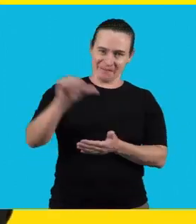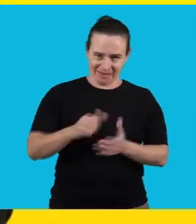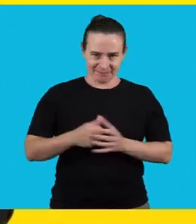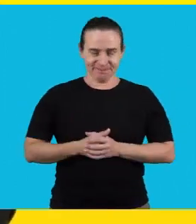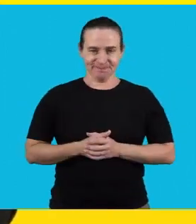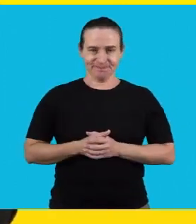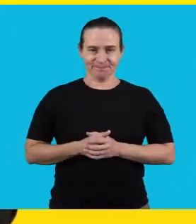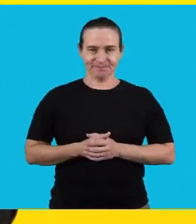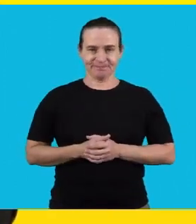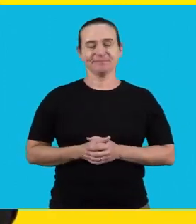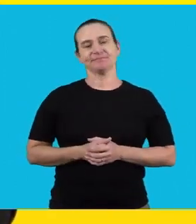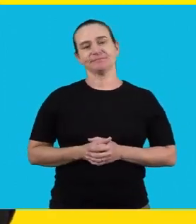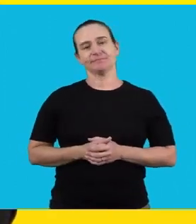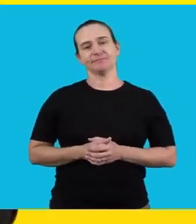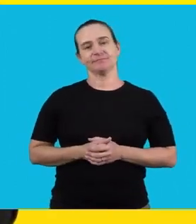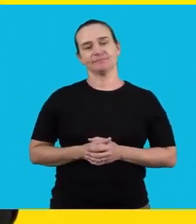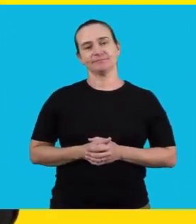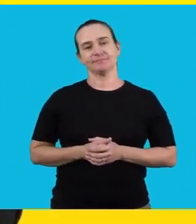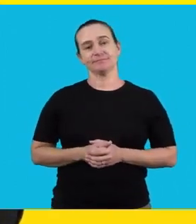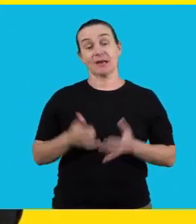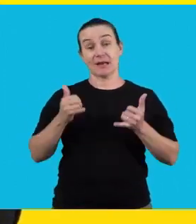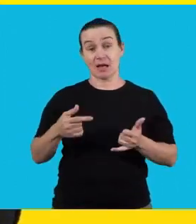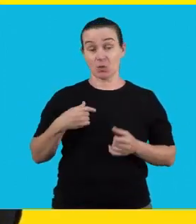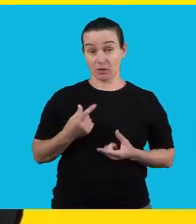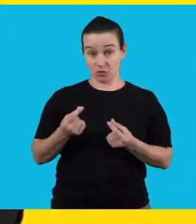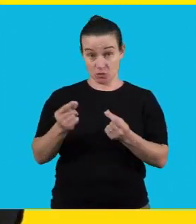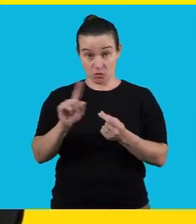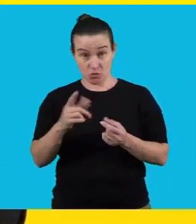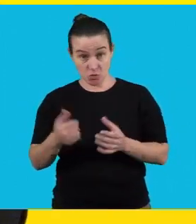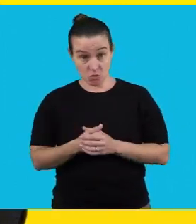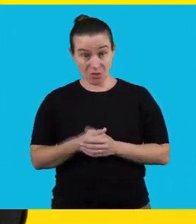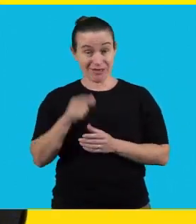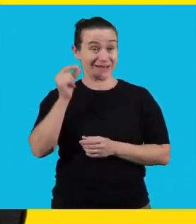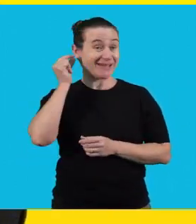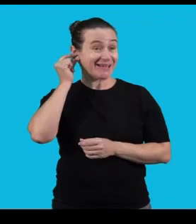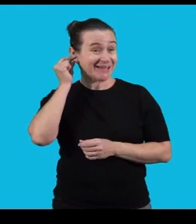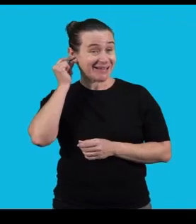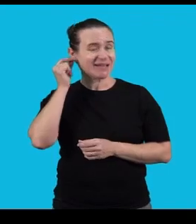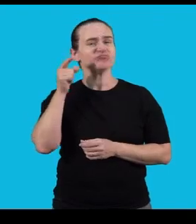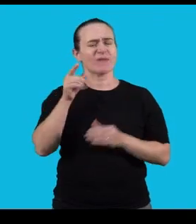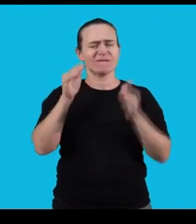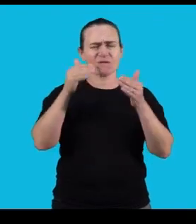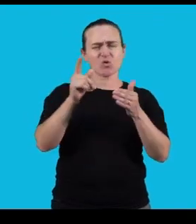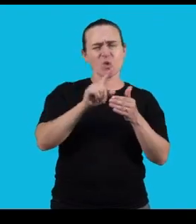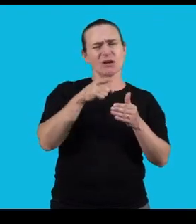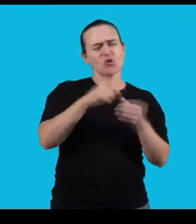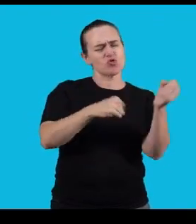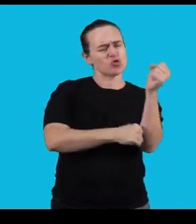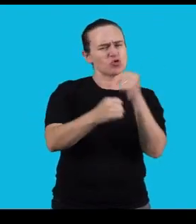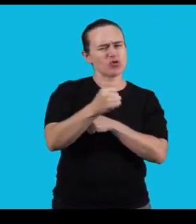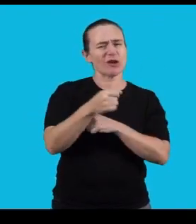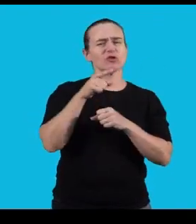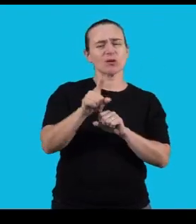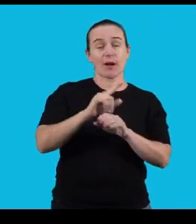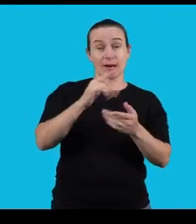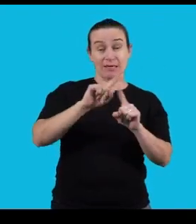Welcome back, grade 12 learners. We are now looking at the ear, and our focus will be the